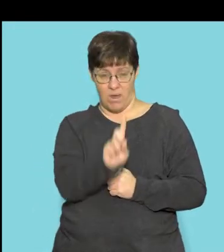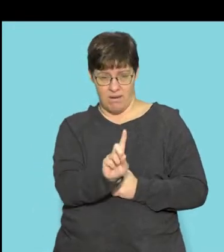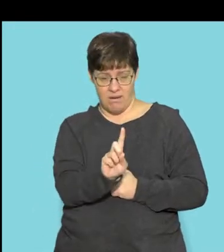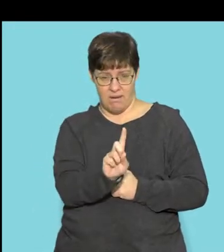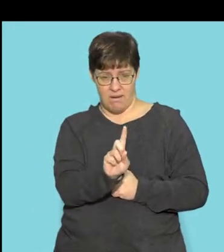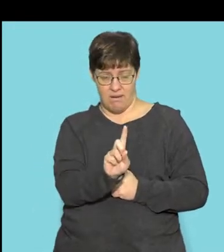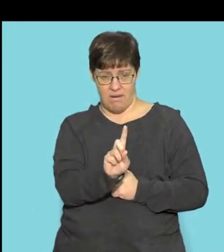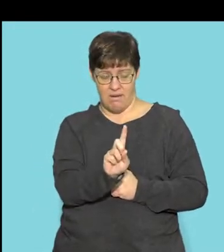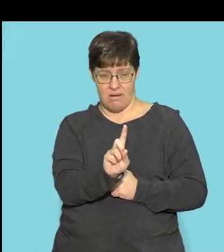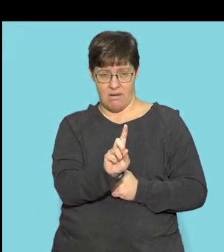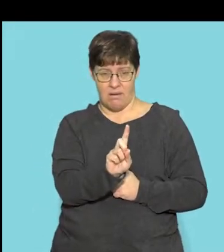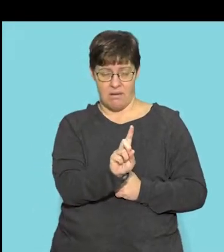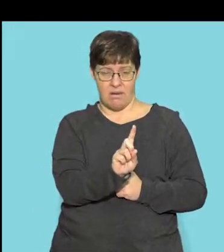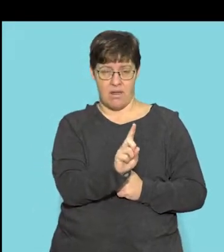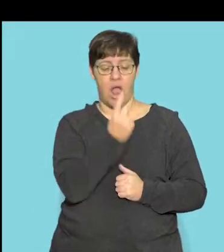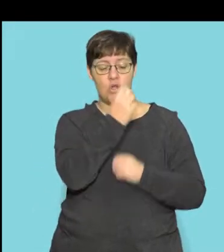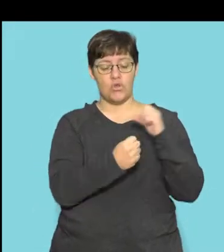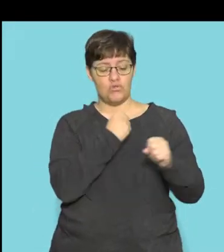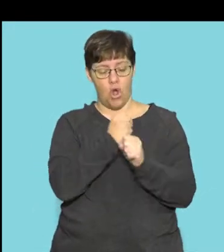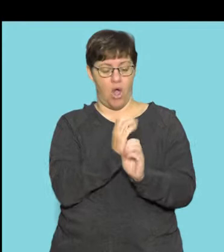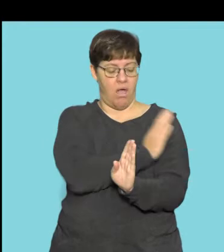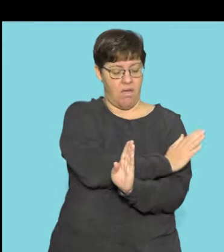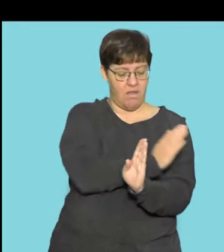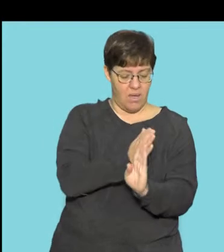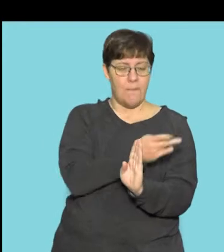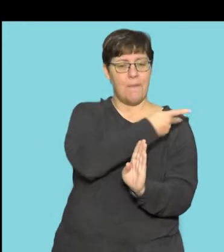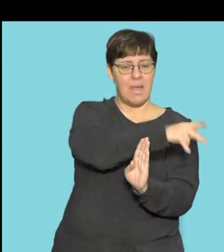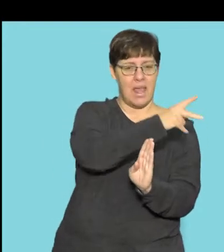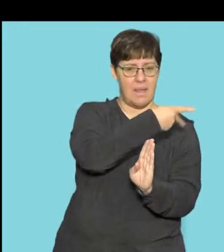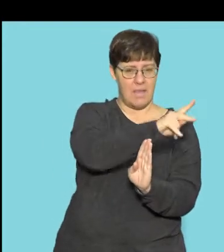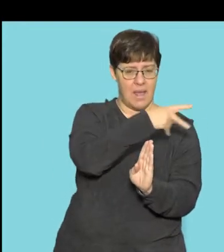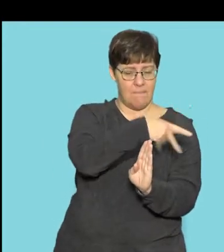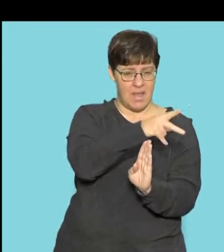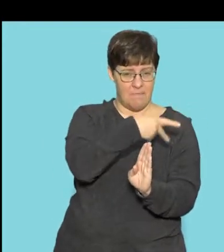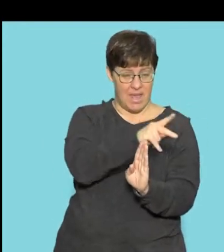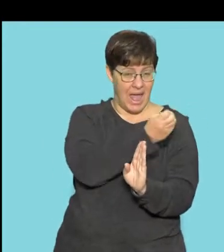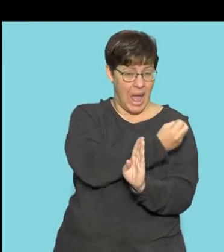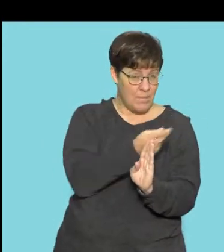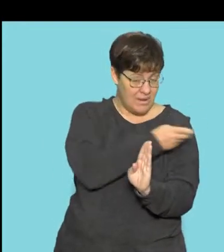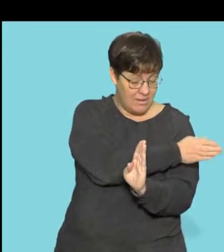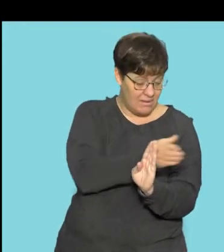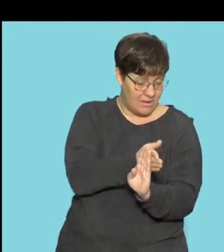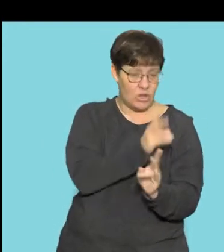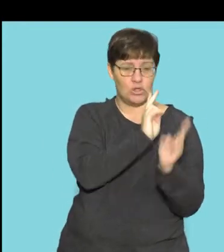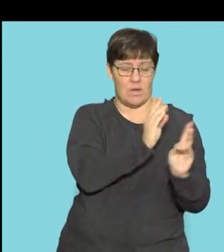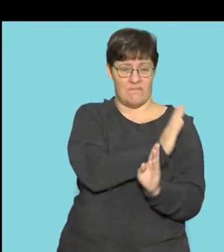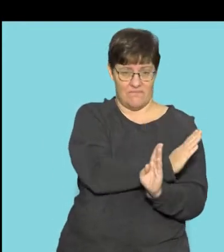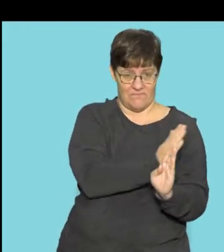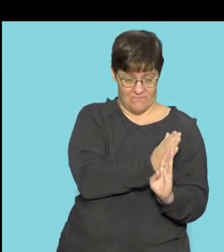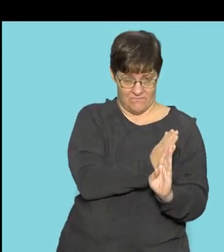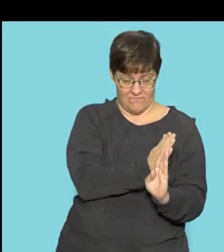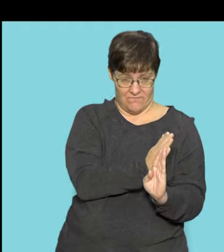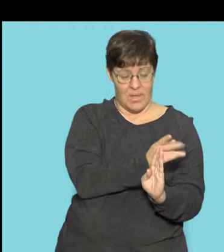be after the first year. After the first year, you would have actually made 12 payments, right? At regular